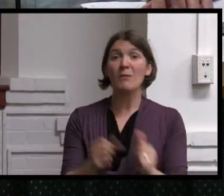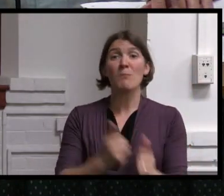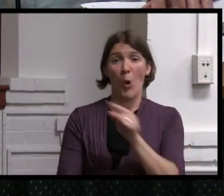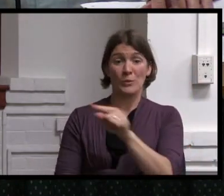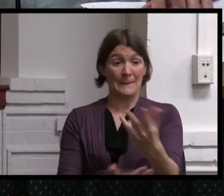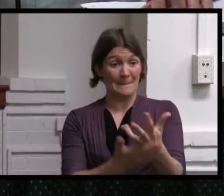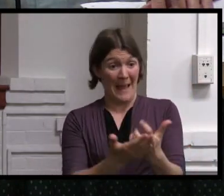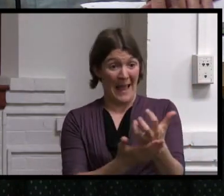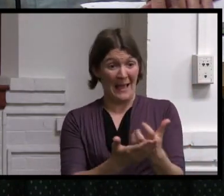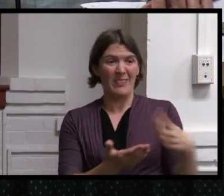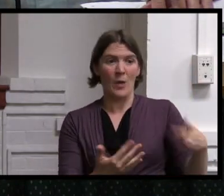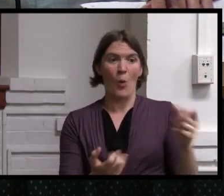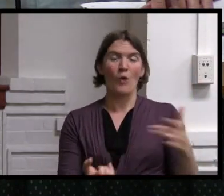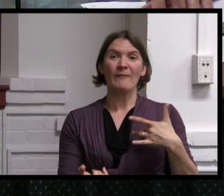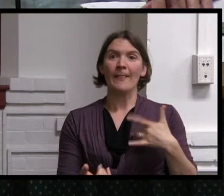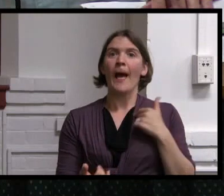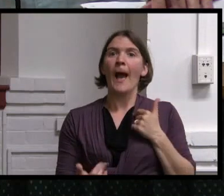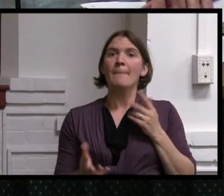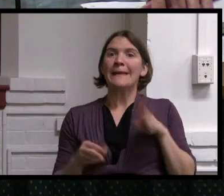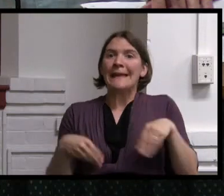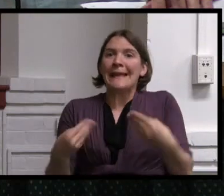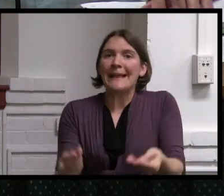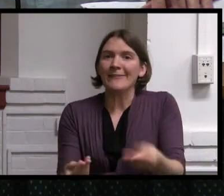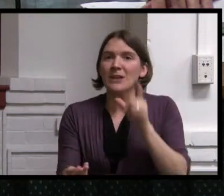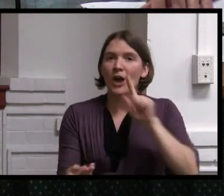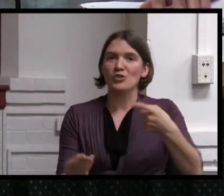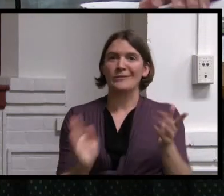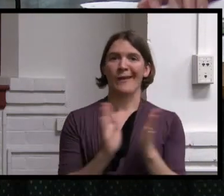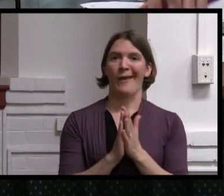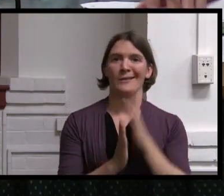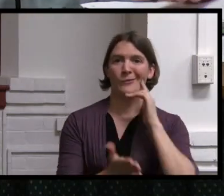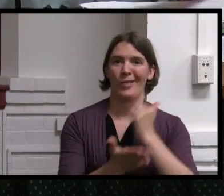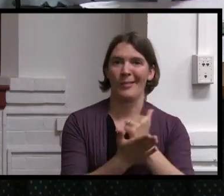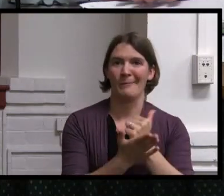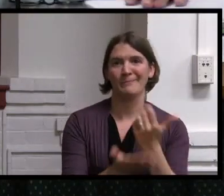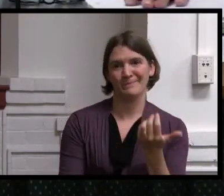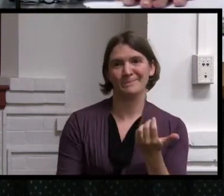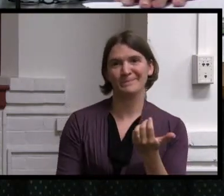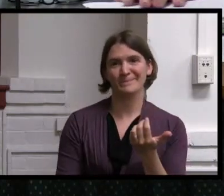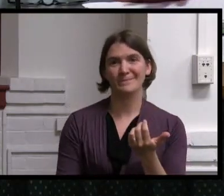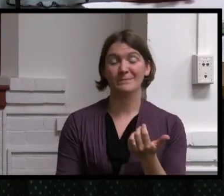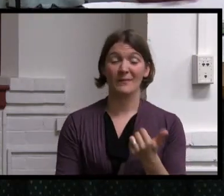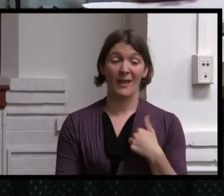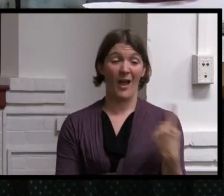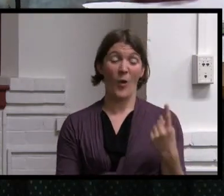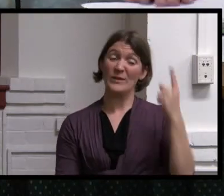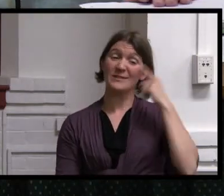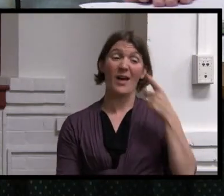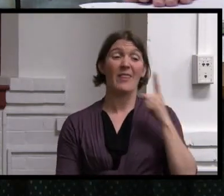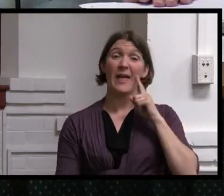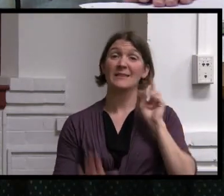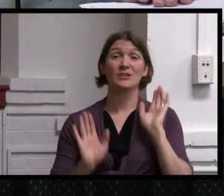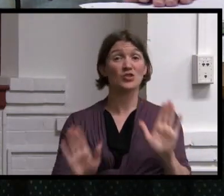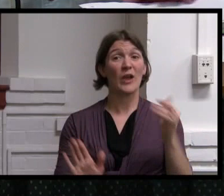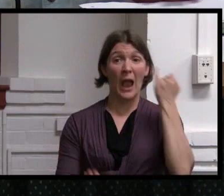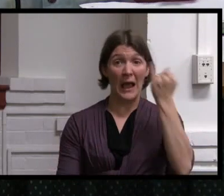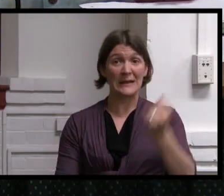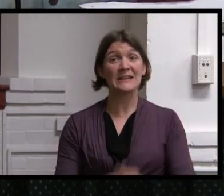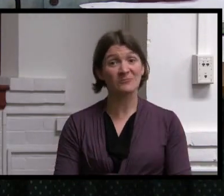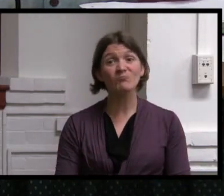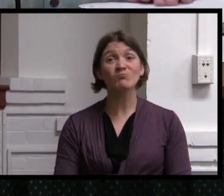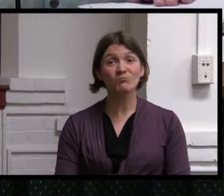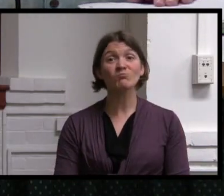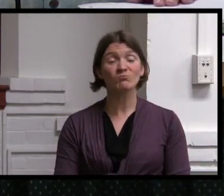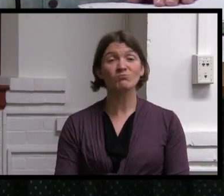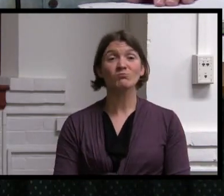want to feel like they're contributing to some degree. And I've always said, I thought that's a good idea, very